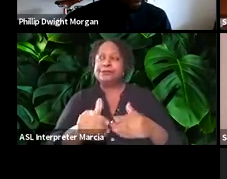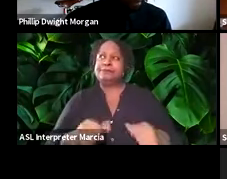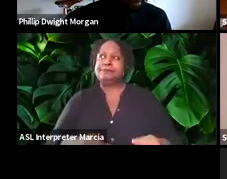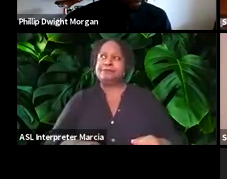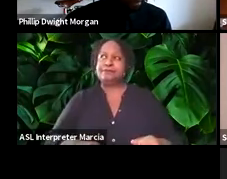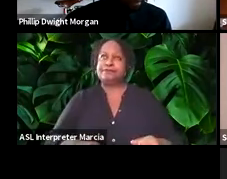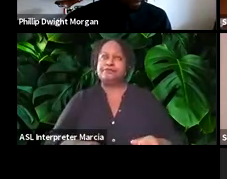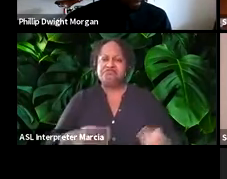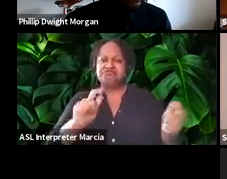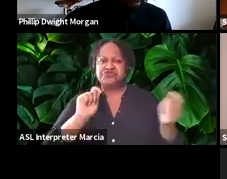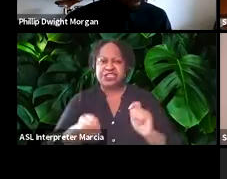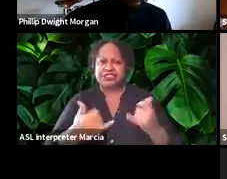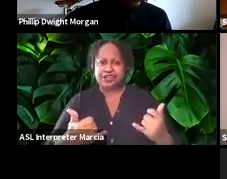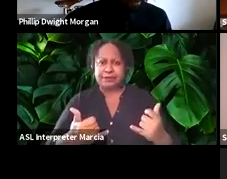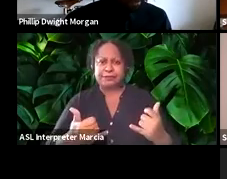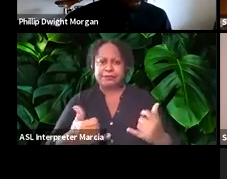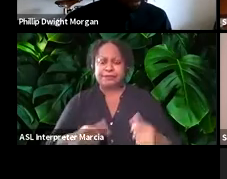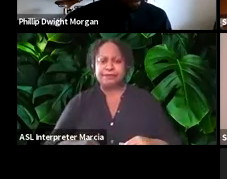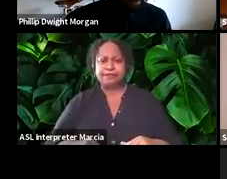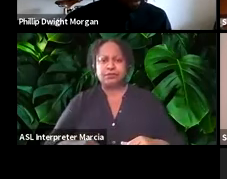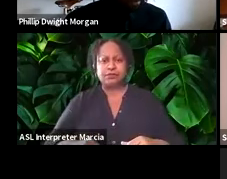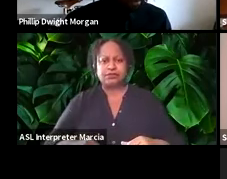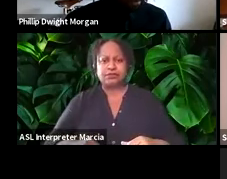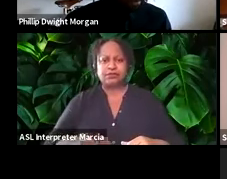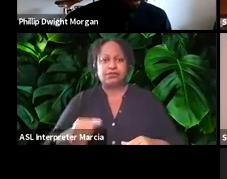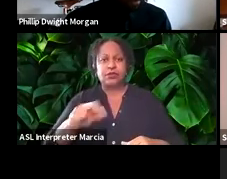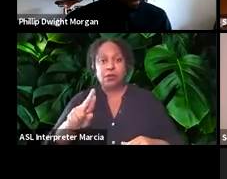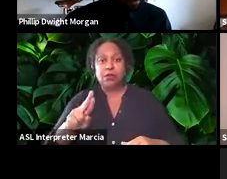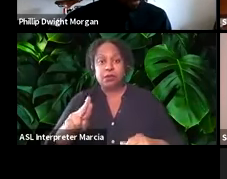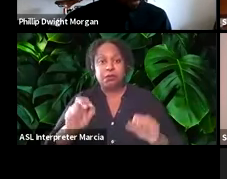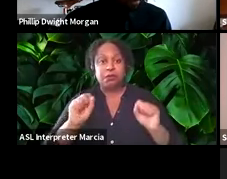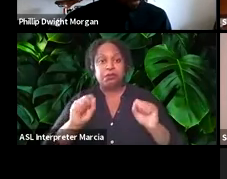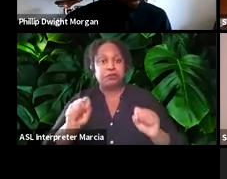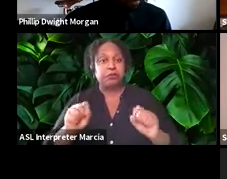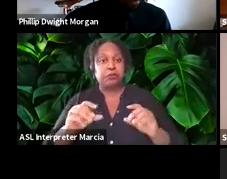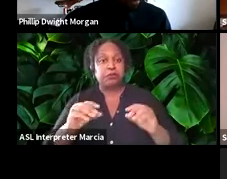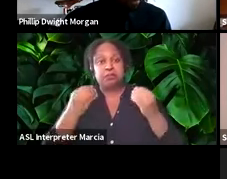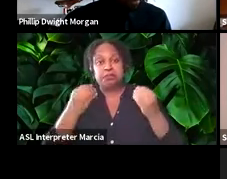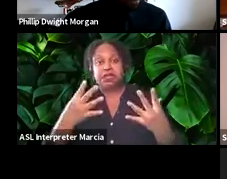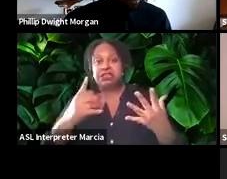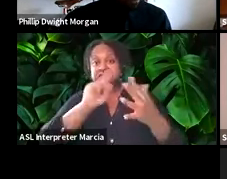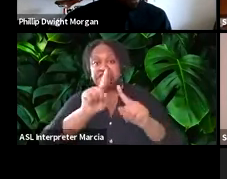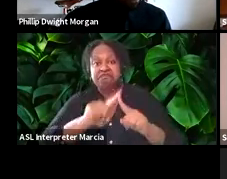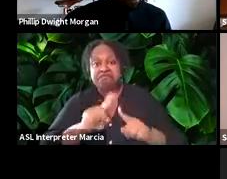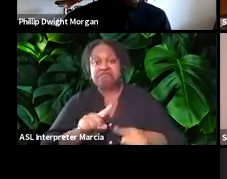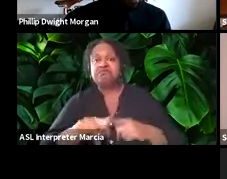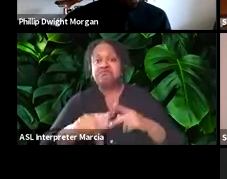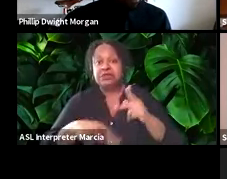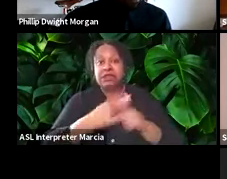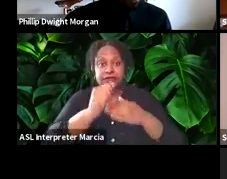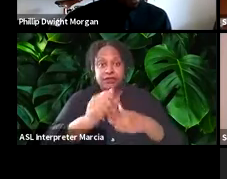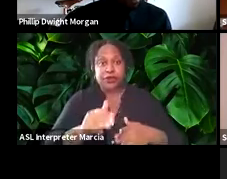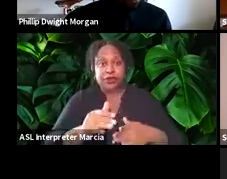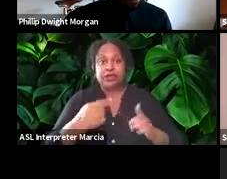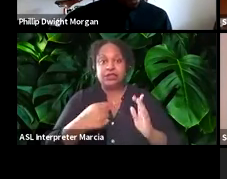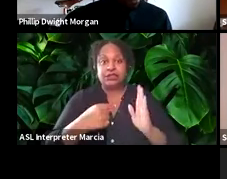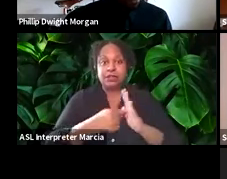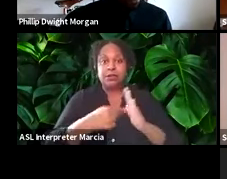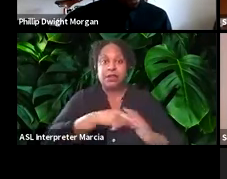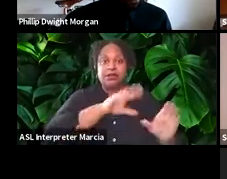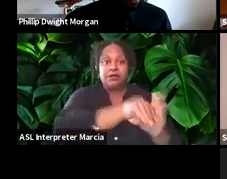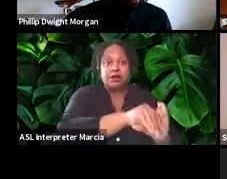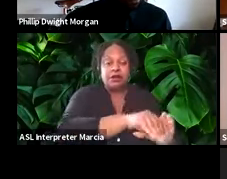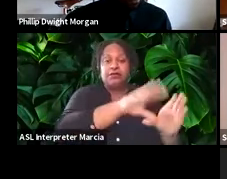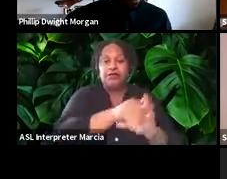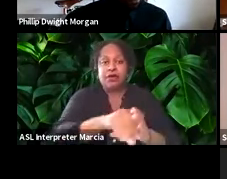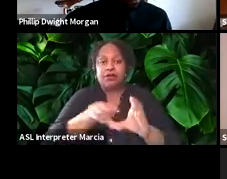kind of is changing or can take on multiple forms. So there's certain initiatives that I'm a part of that I kind of